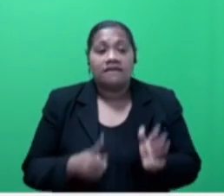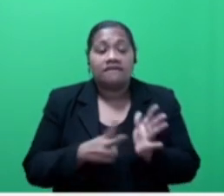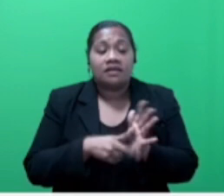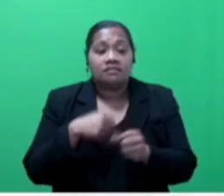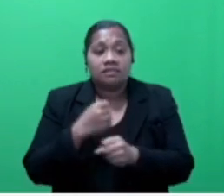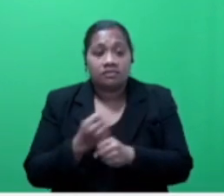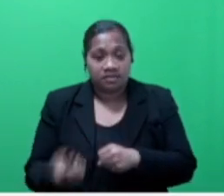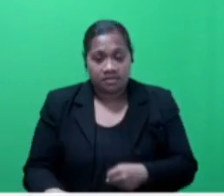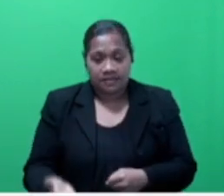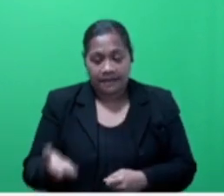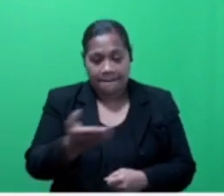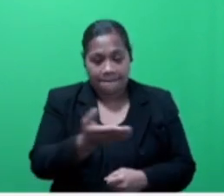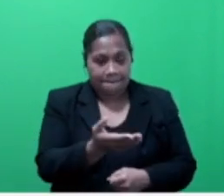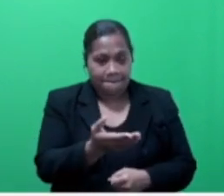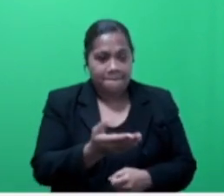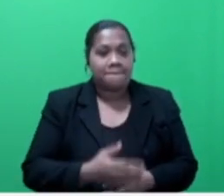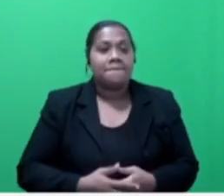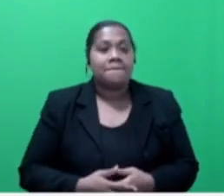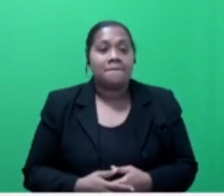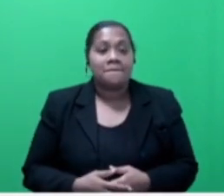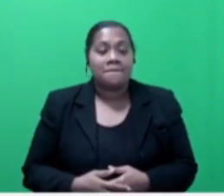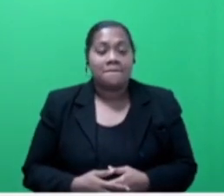William-Ngavoka, you have the floor.